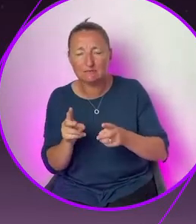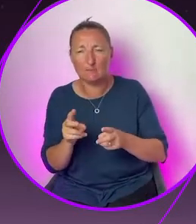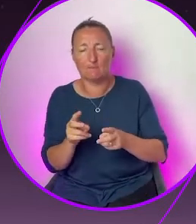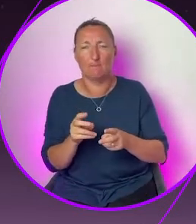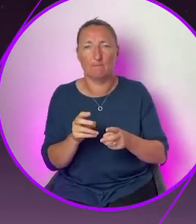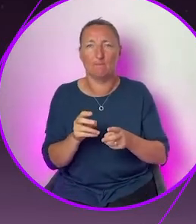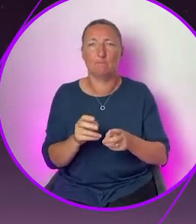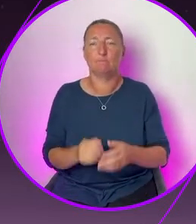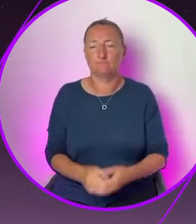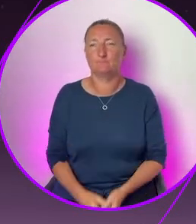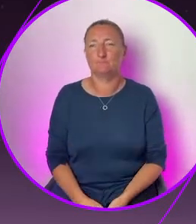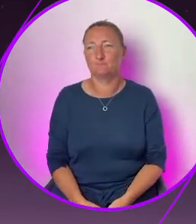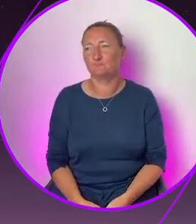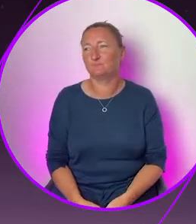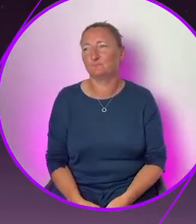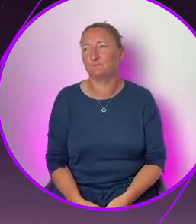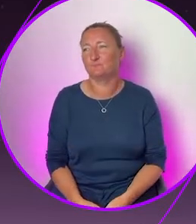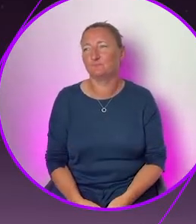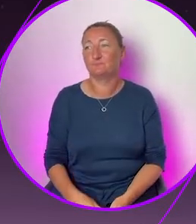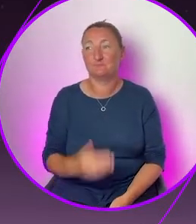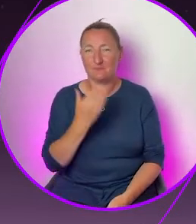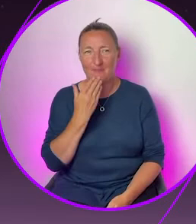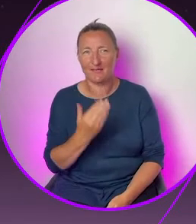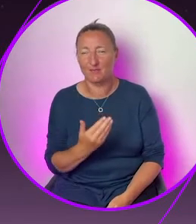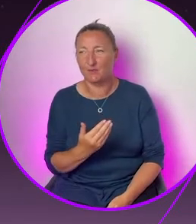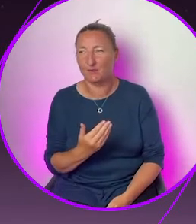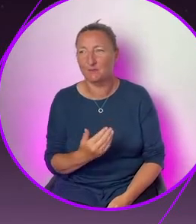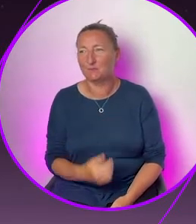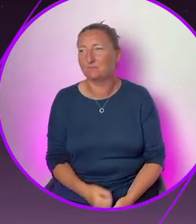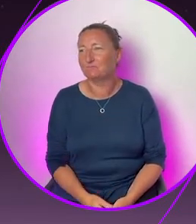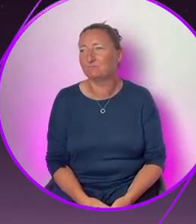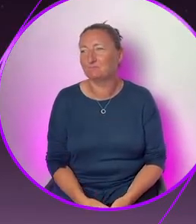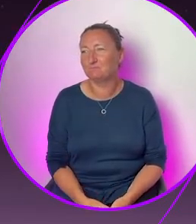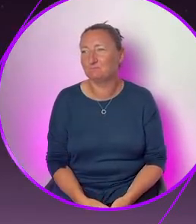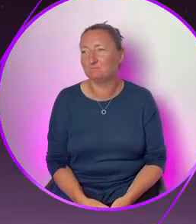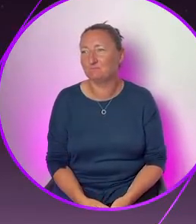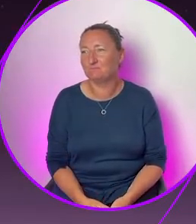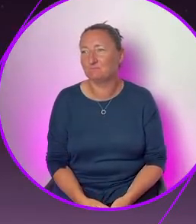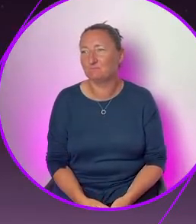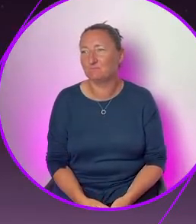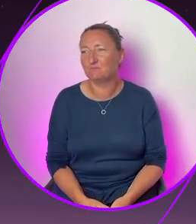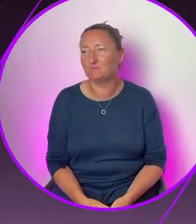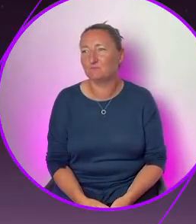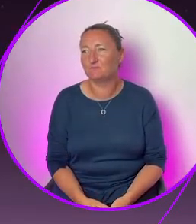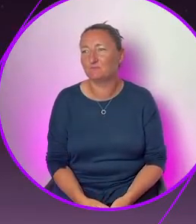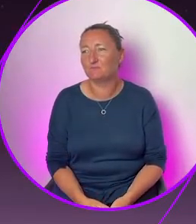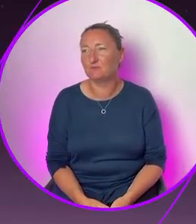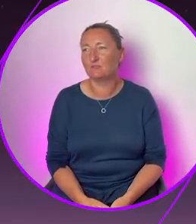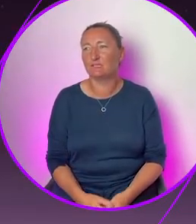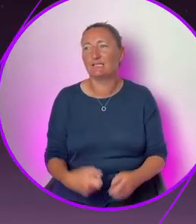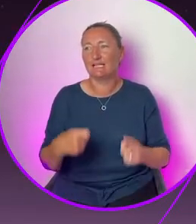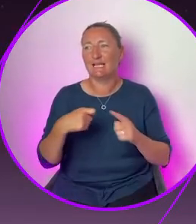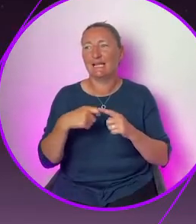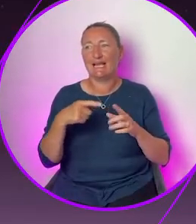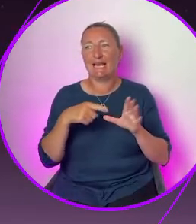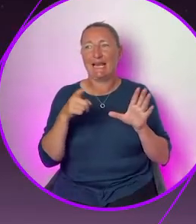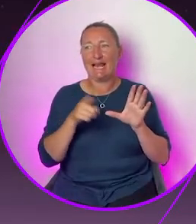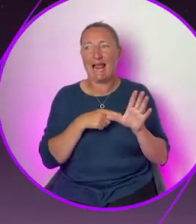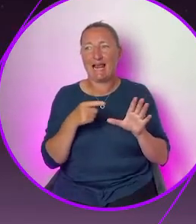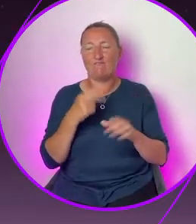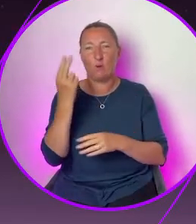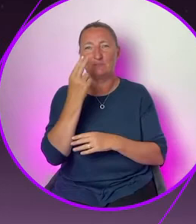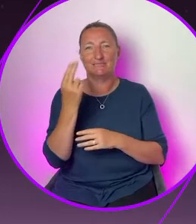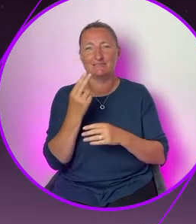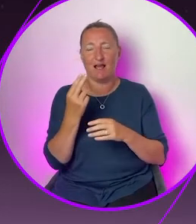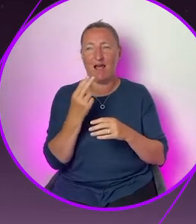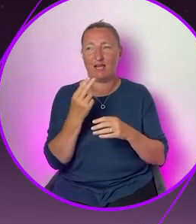Yeah. Thank you. I can see Cade from New Design Congress is helping reply. So shout out to